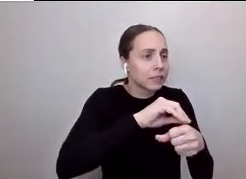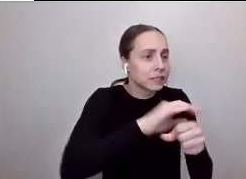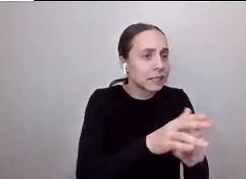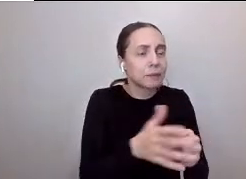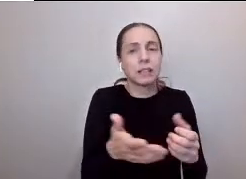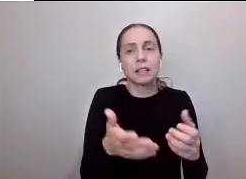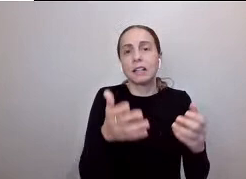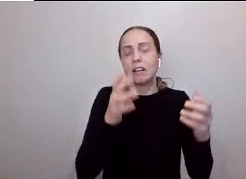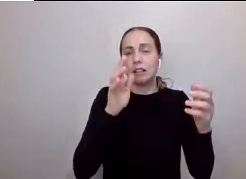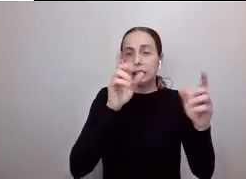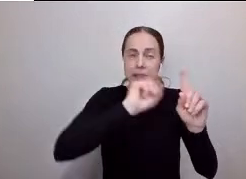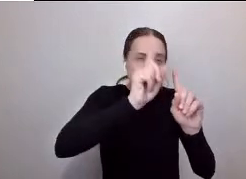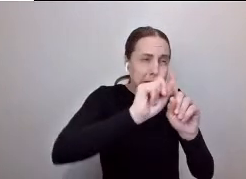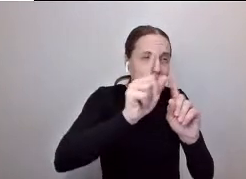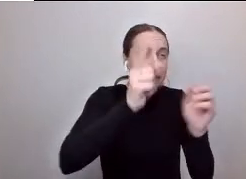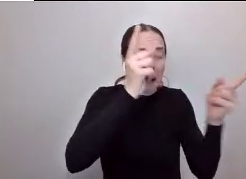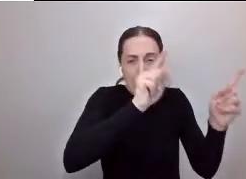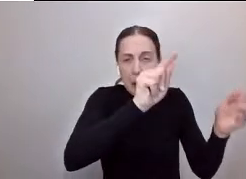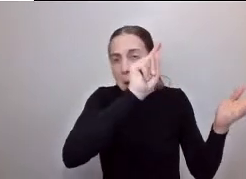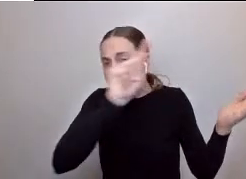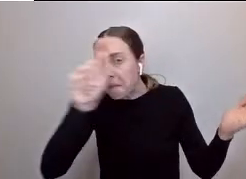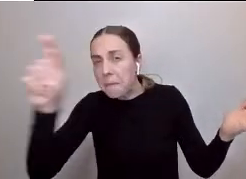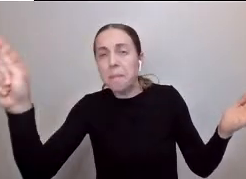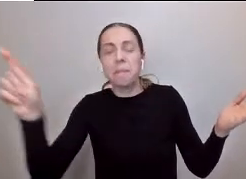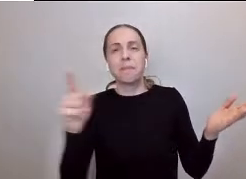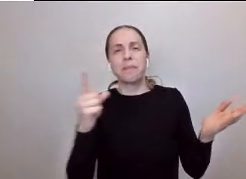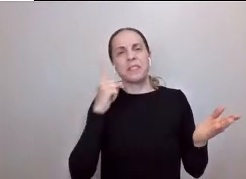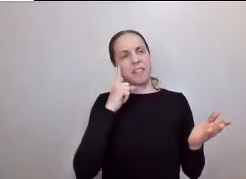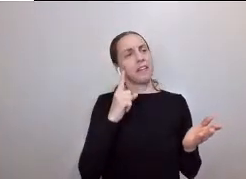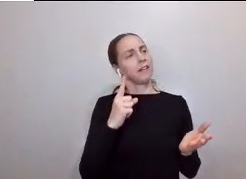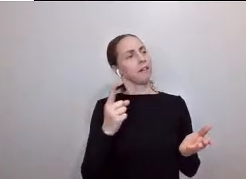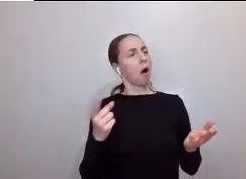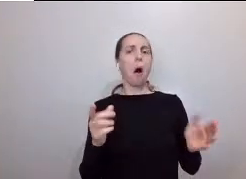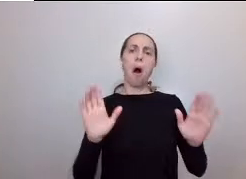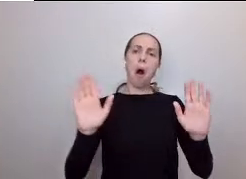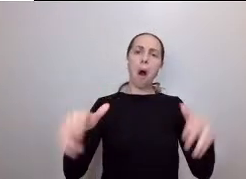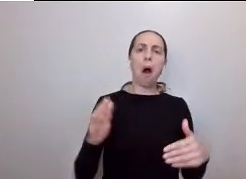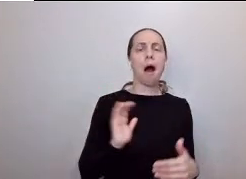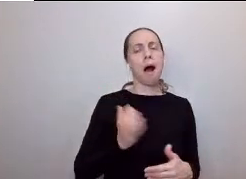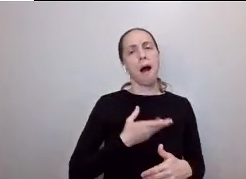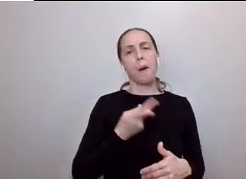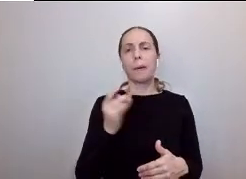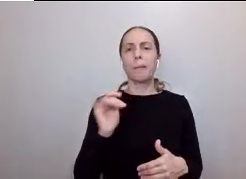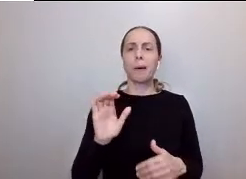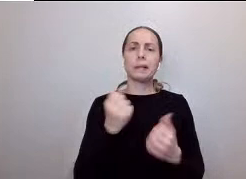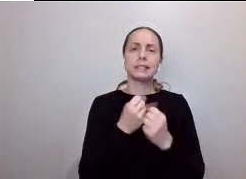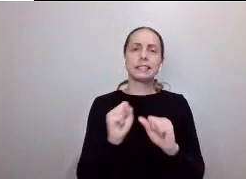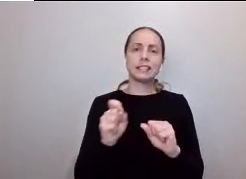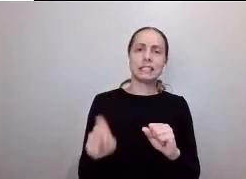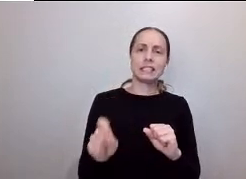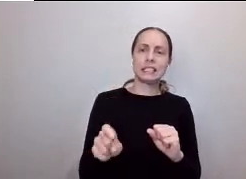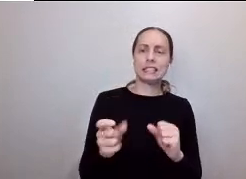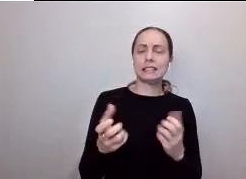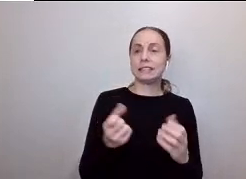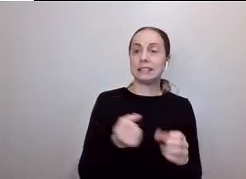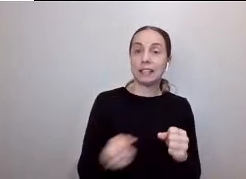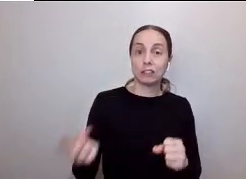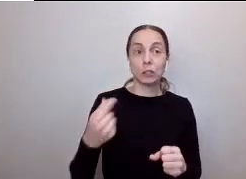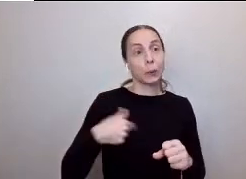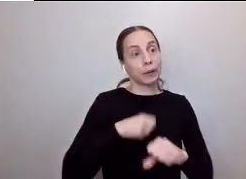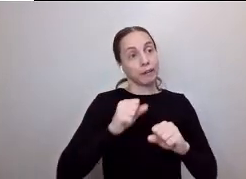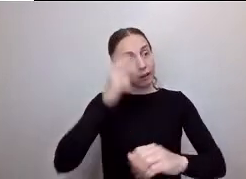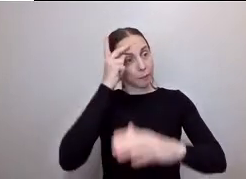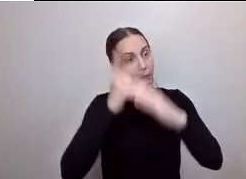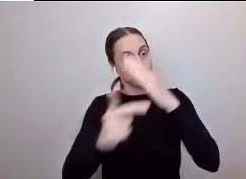city's public safety needs next year, let alone 2022 or beyond, are known. This amendment that I'm